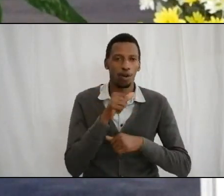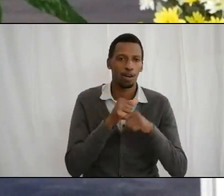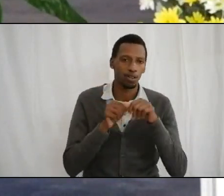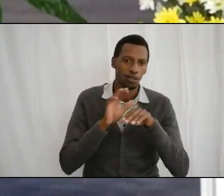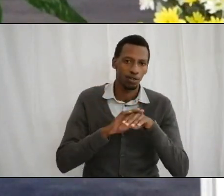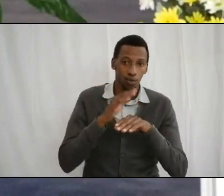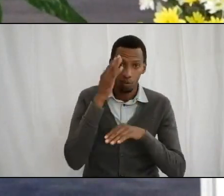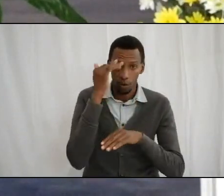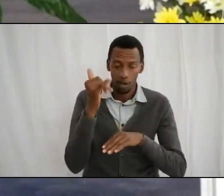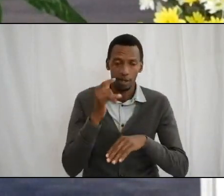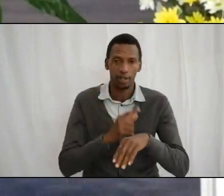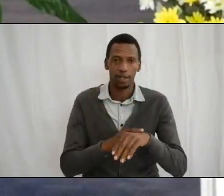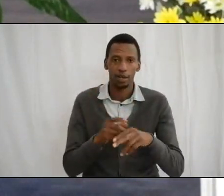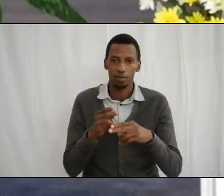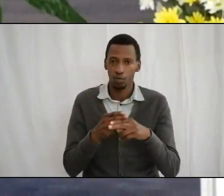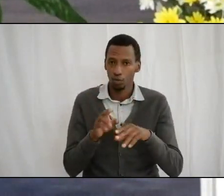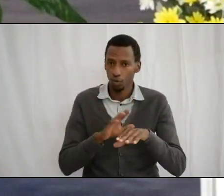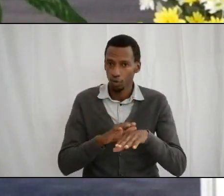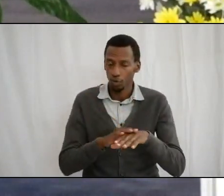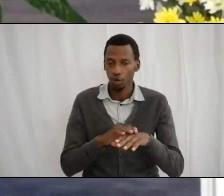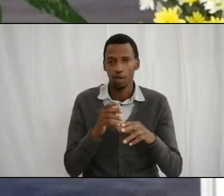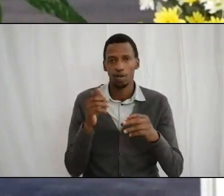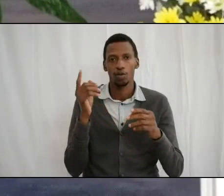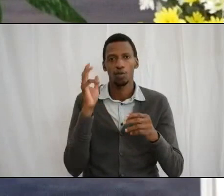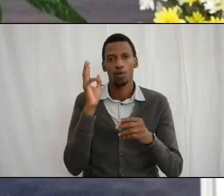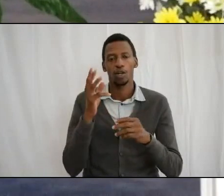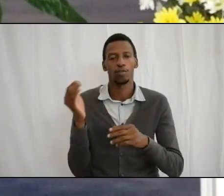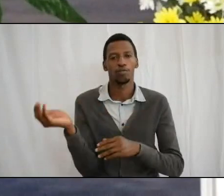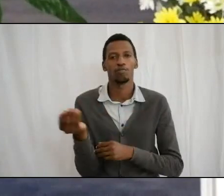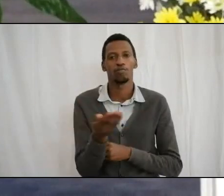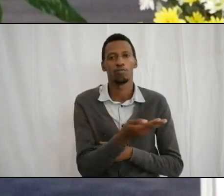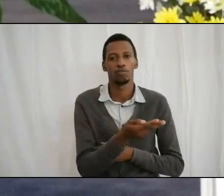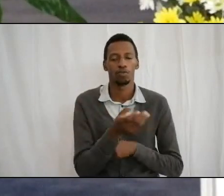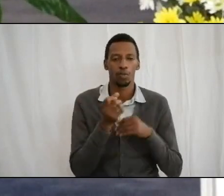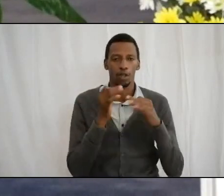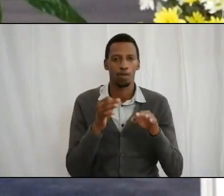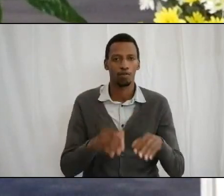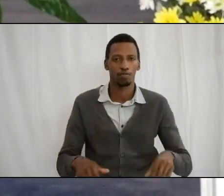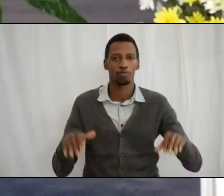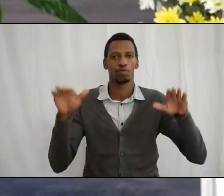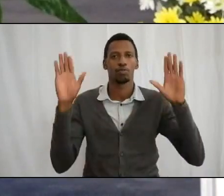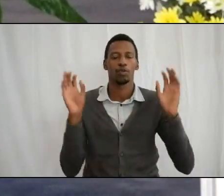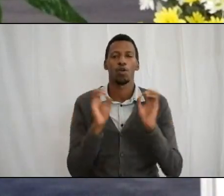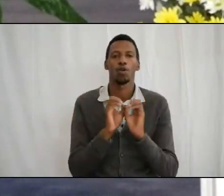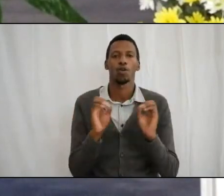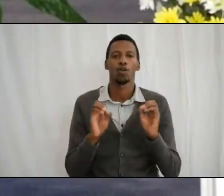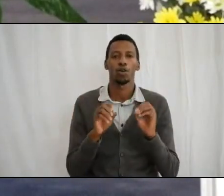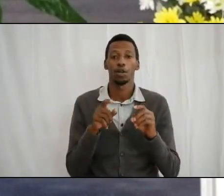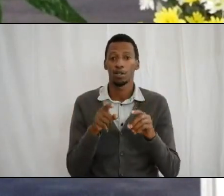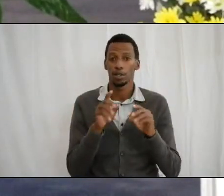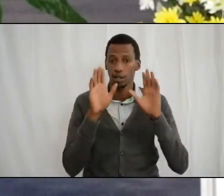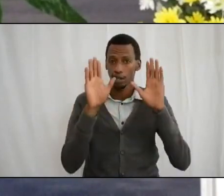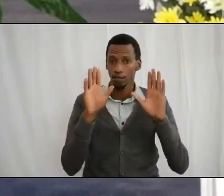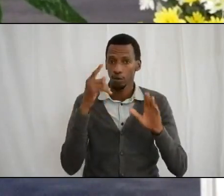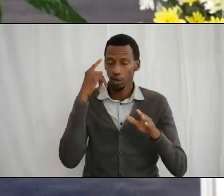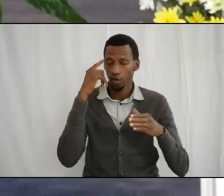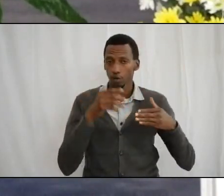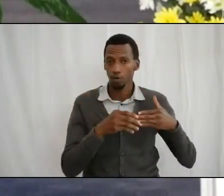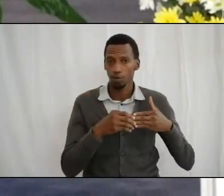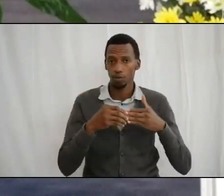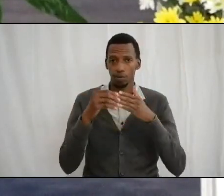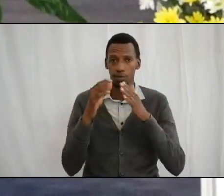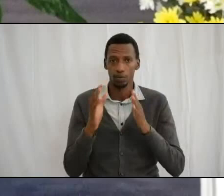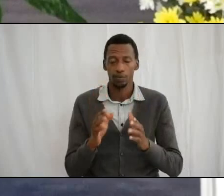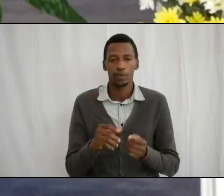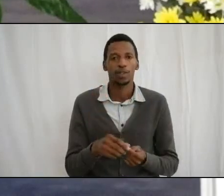harvest if we do not give up. This is so important for leaders, particularly as we go